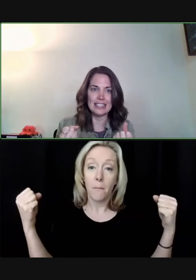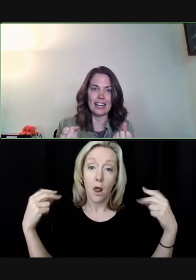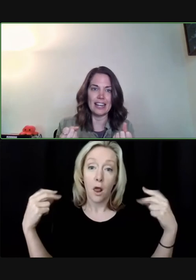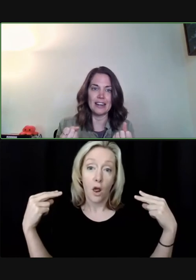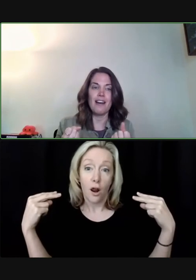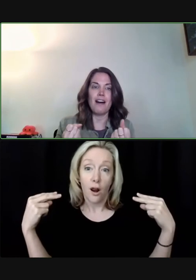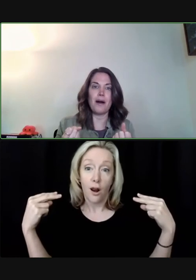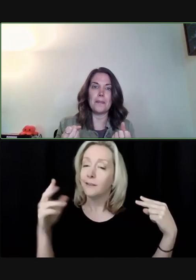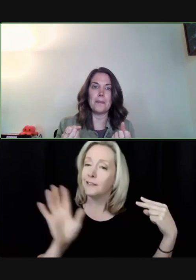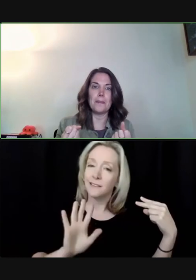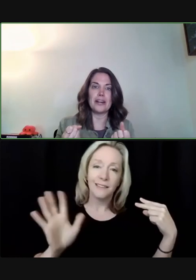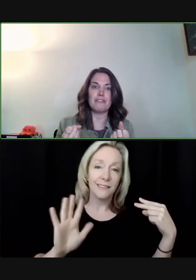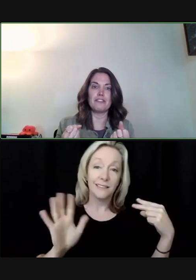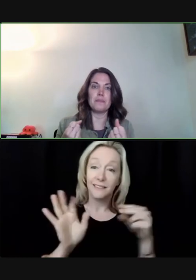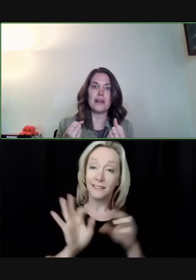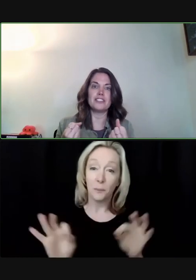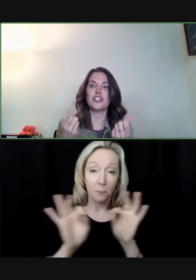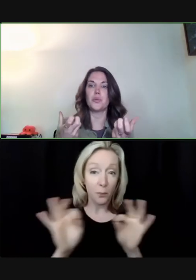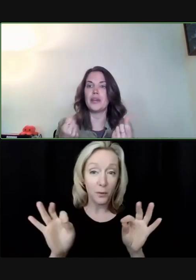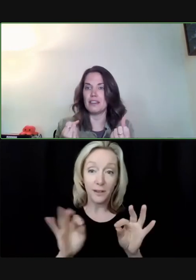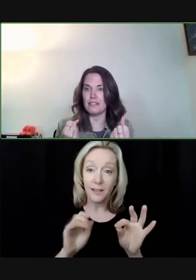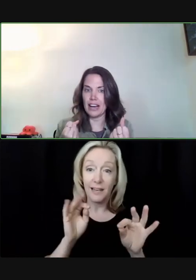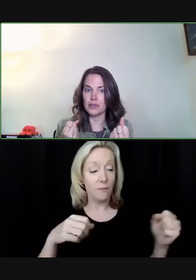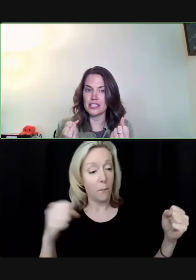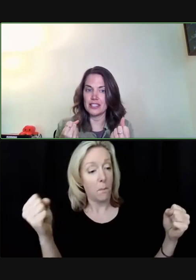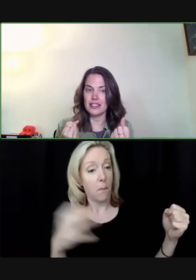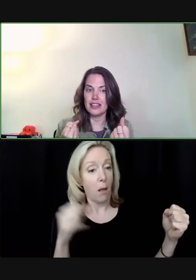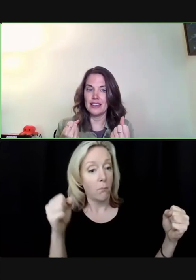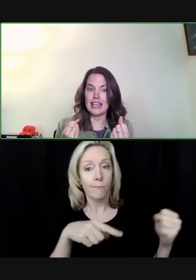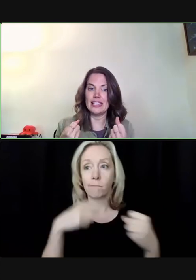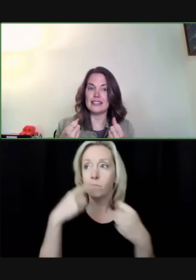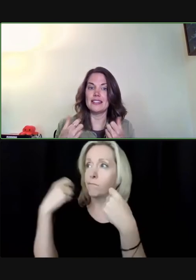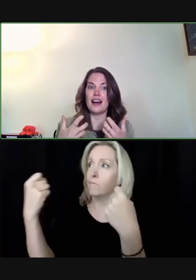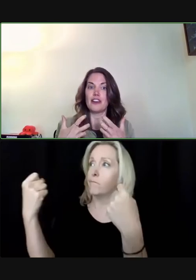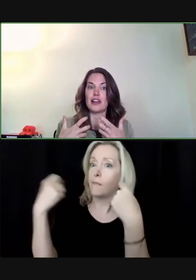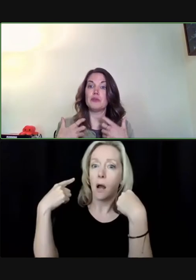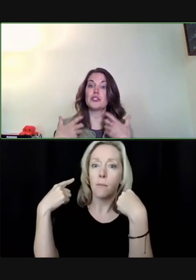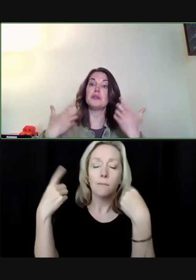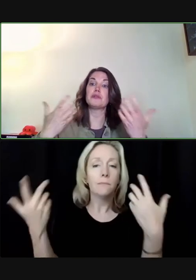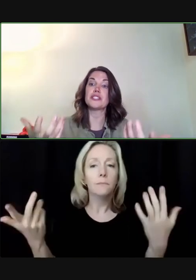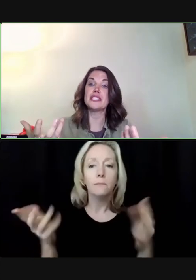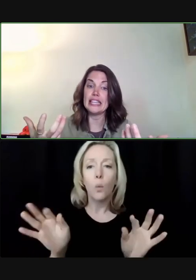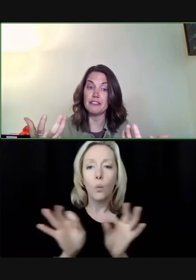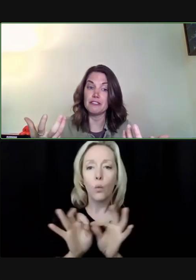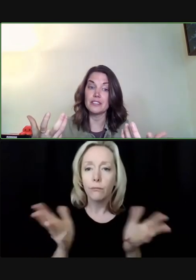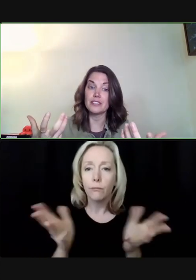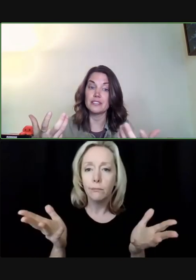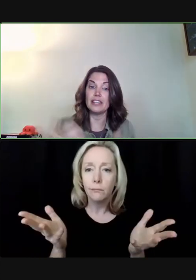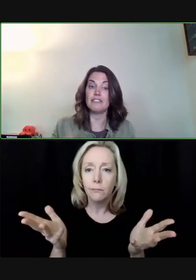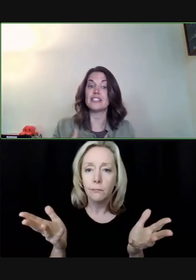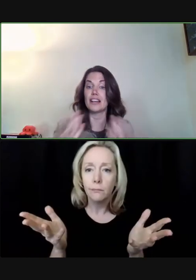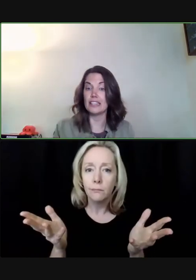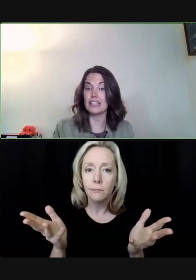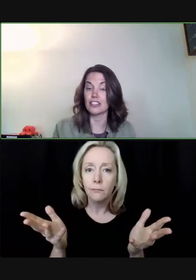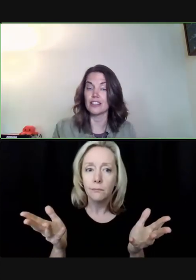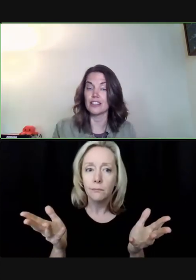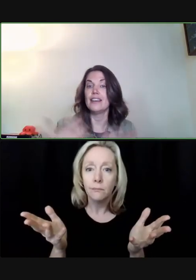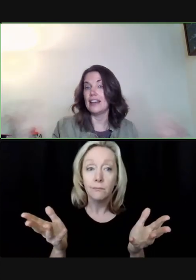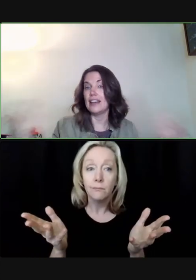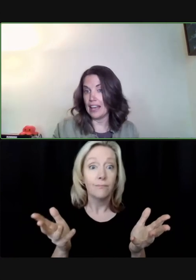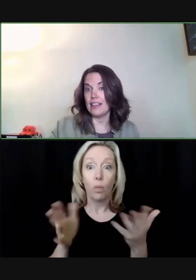fast I can sign. But if the message that we give out is not able to be received, if it's